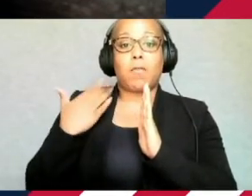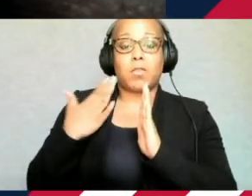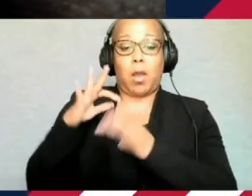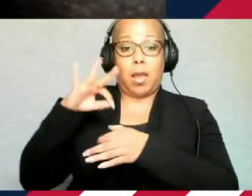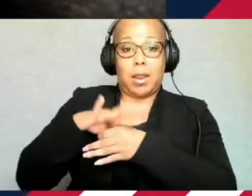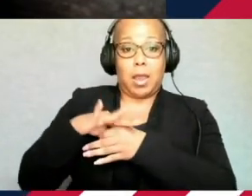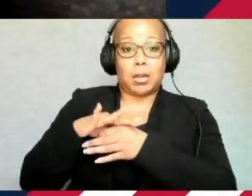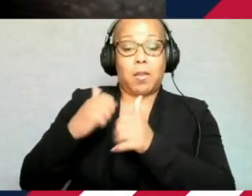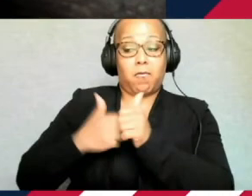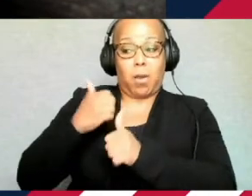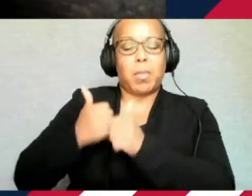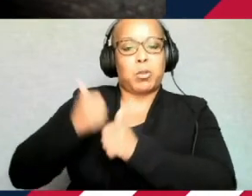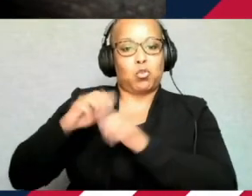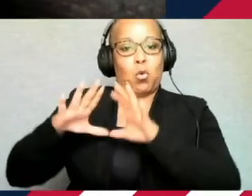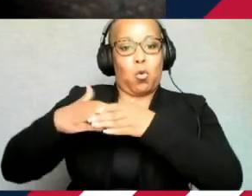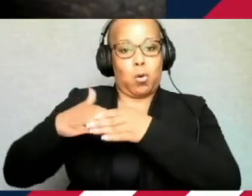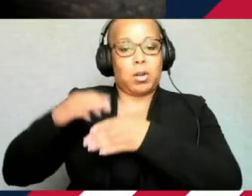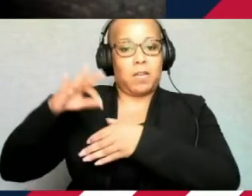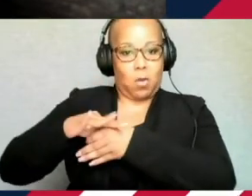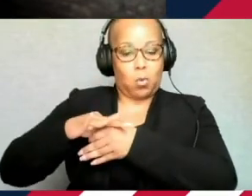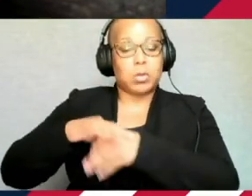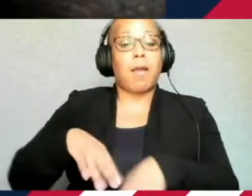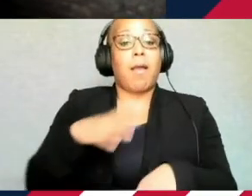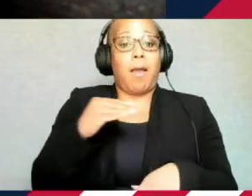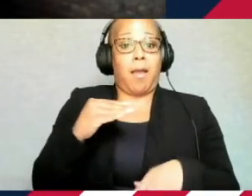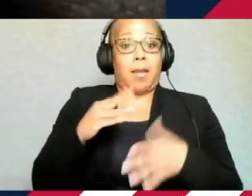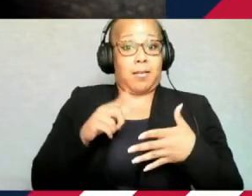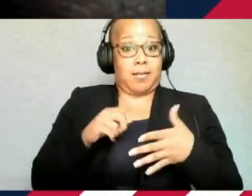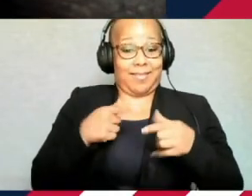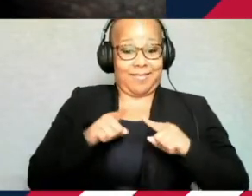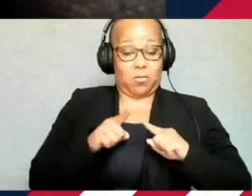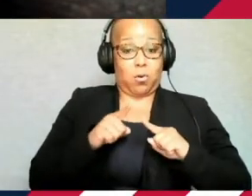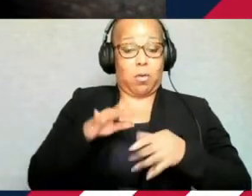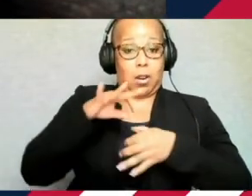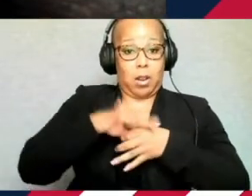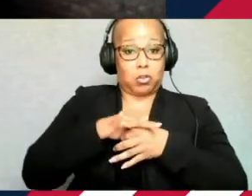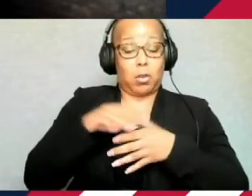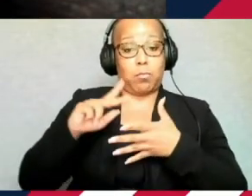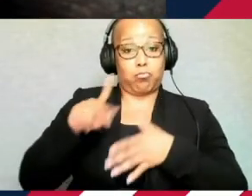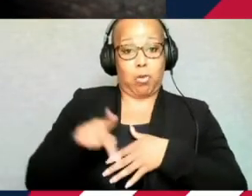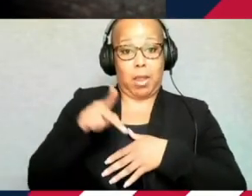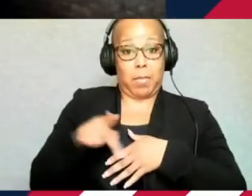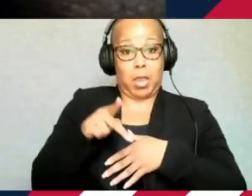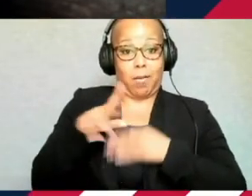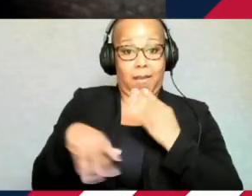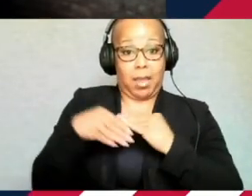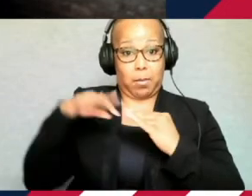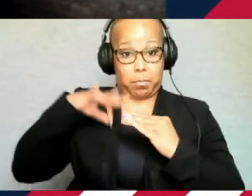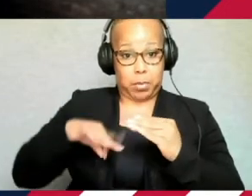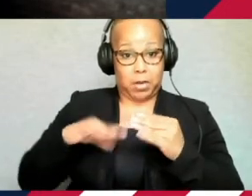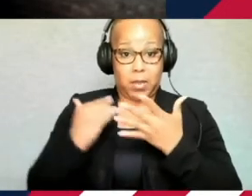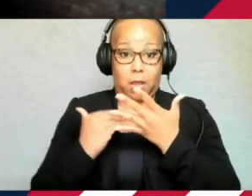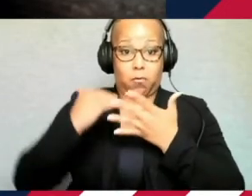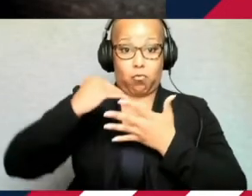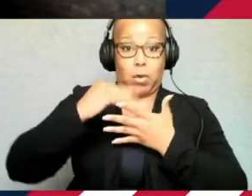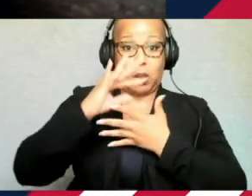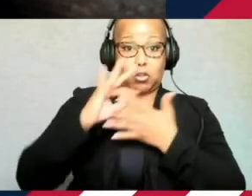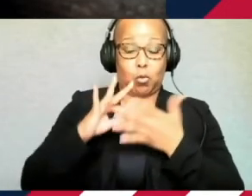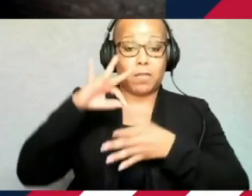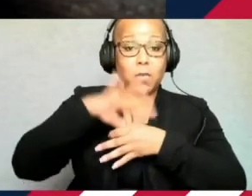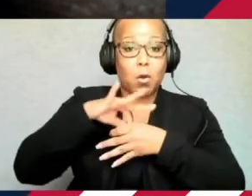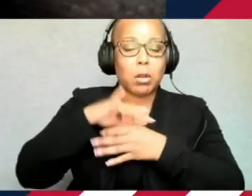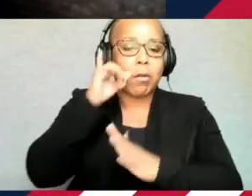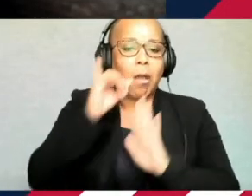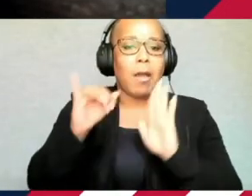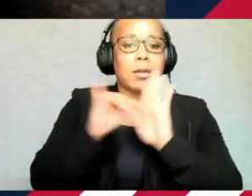majority vote rather than a plurality. And in the internal elections, the primary added benefit of ranked choice voting would be to identify